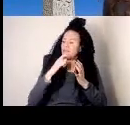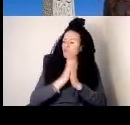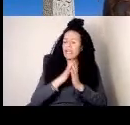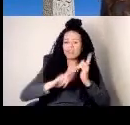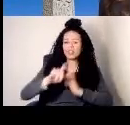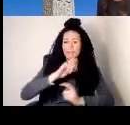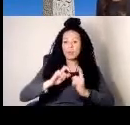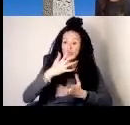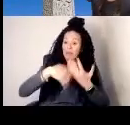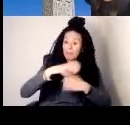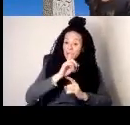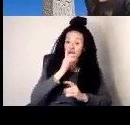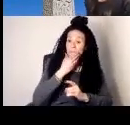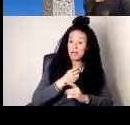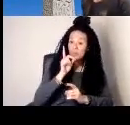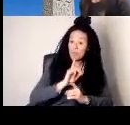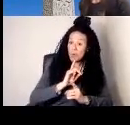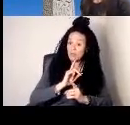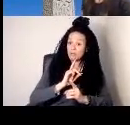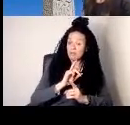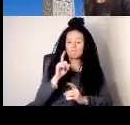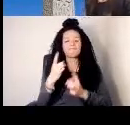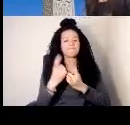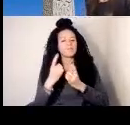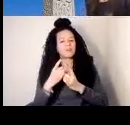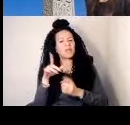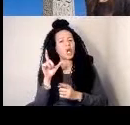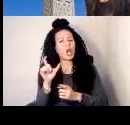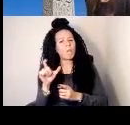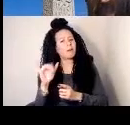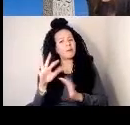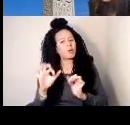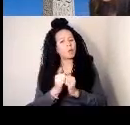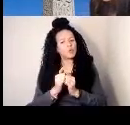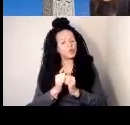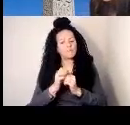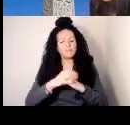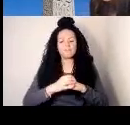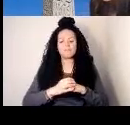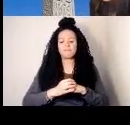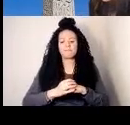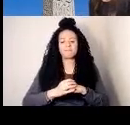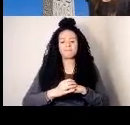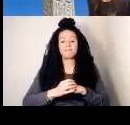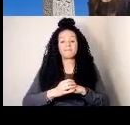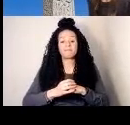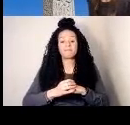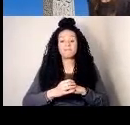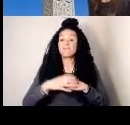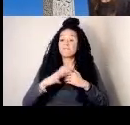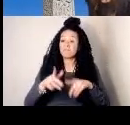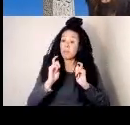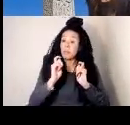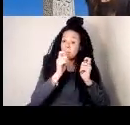men and women, something that Columba might not have approved of. Although baptized into the